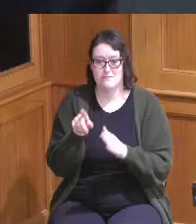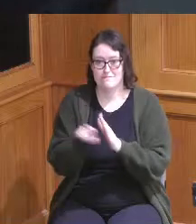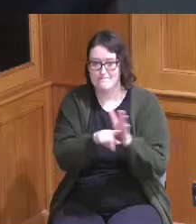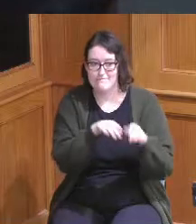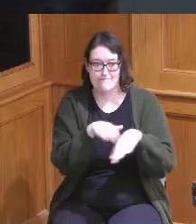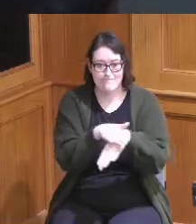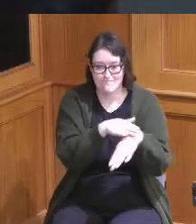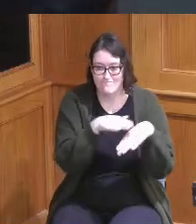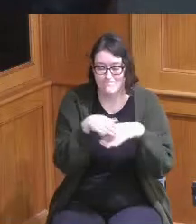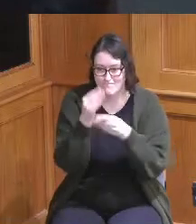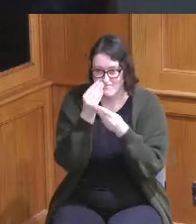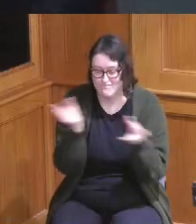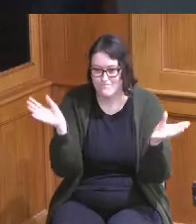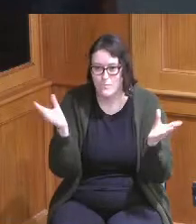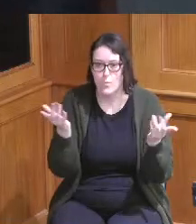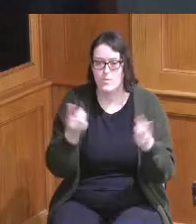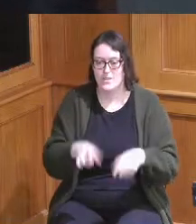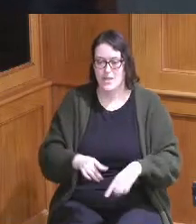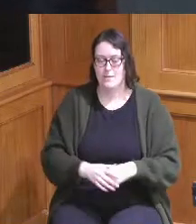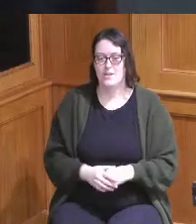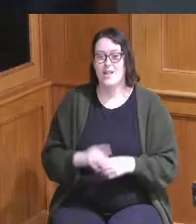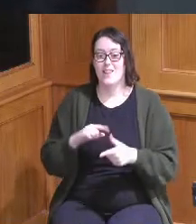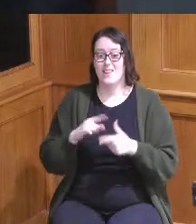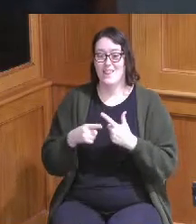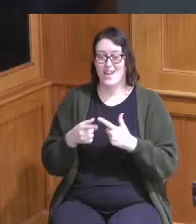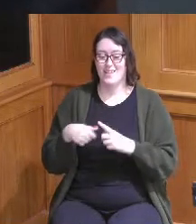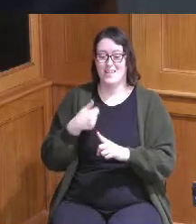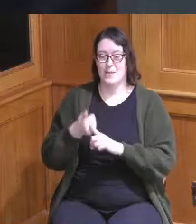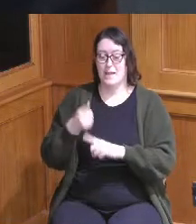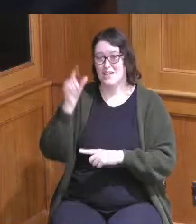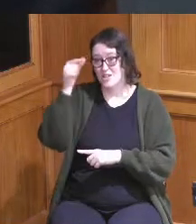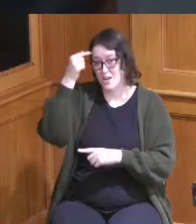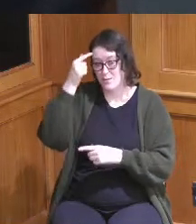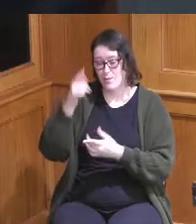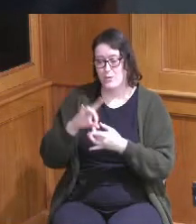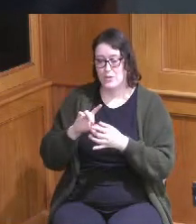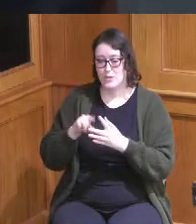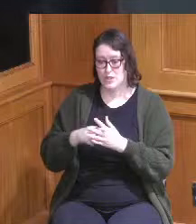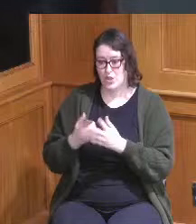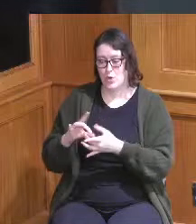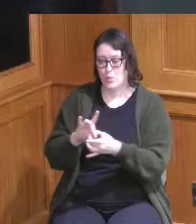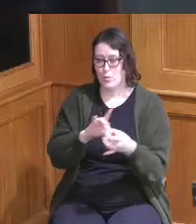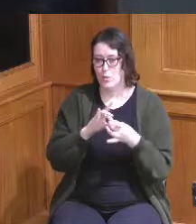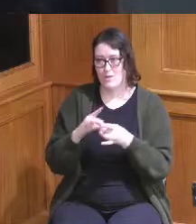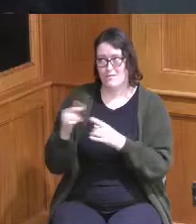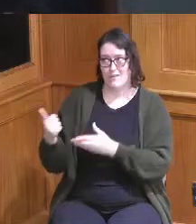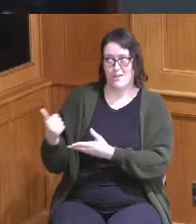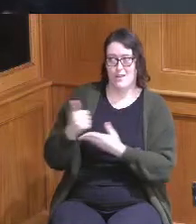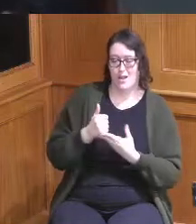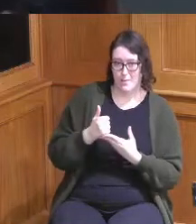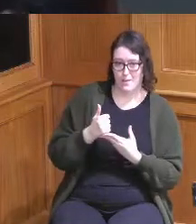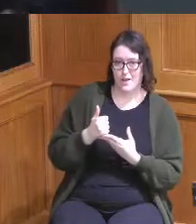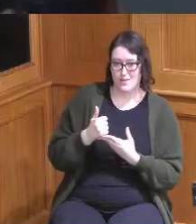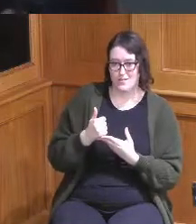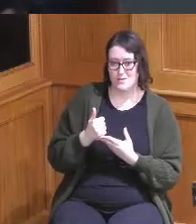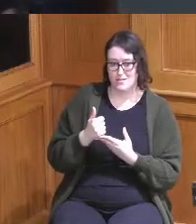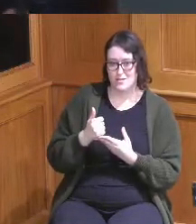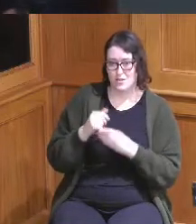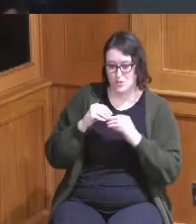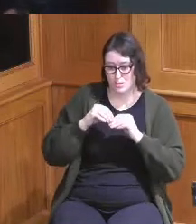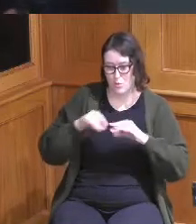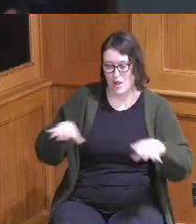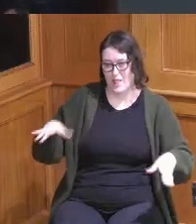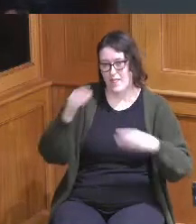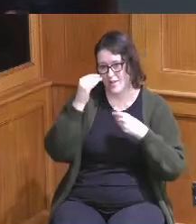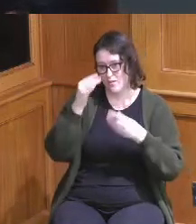event. And then we started coordinating with the impacted governments so that they could also help us magnify the information to the local